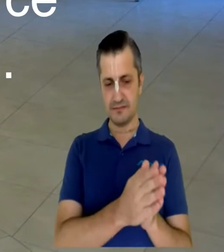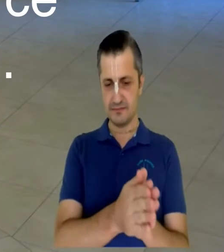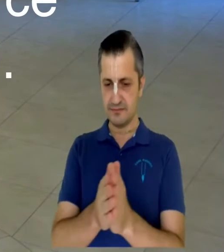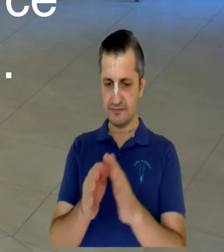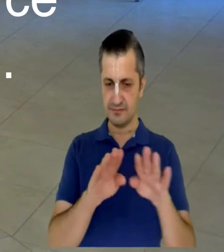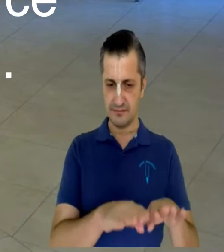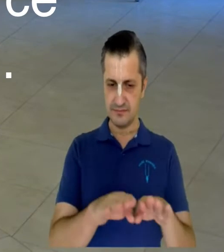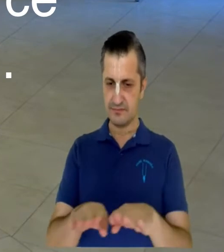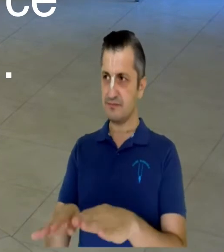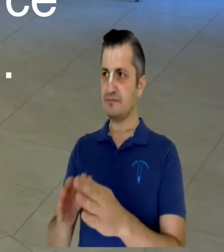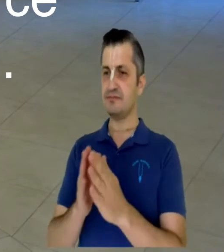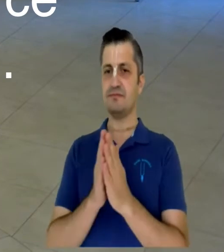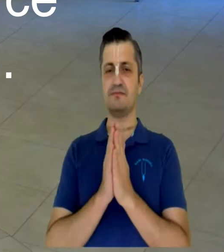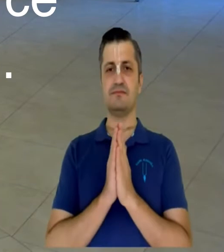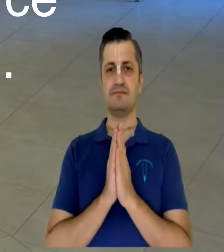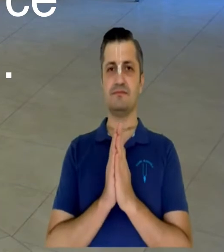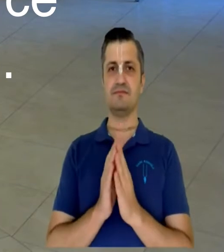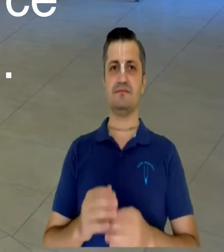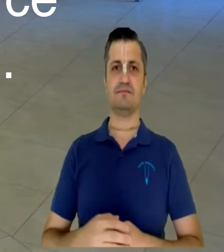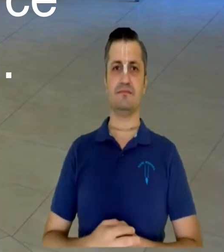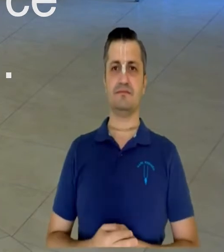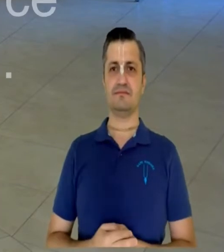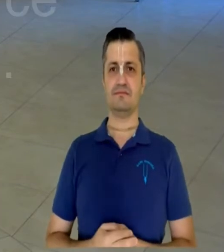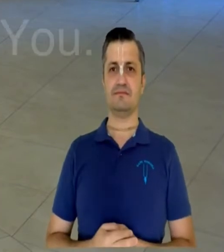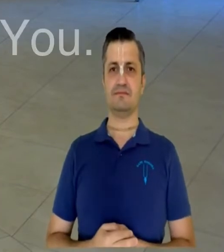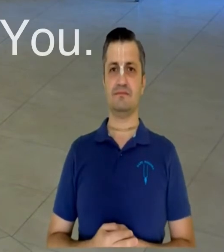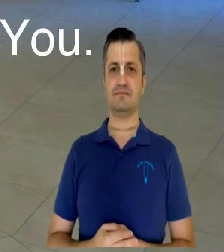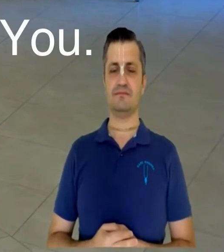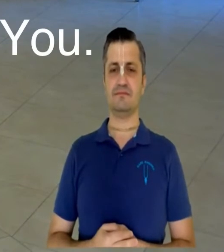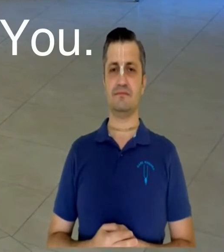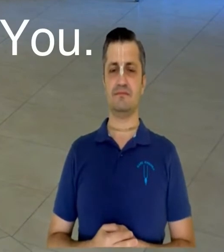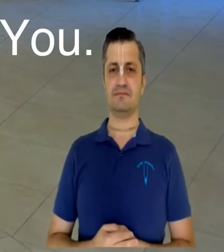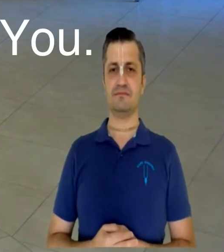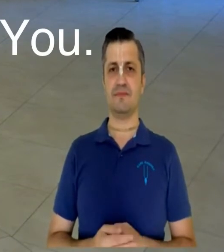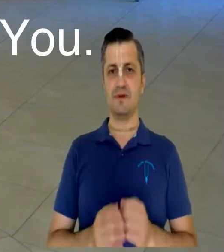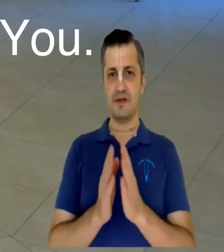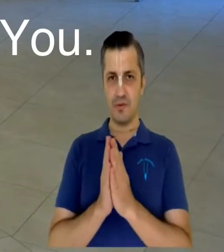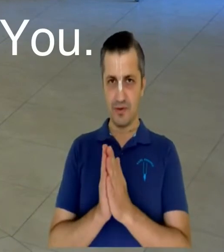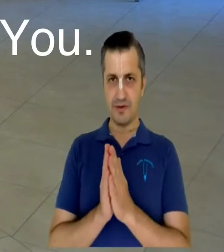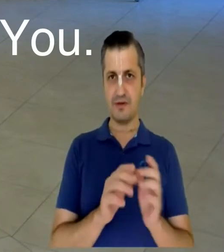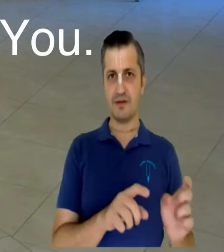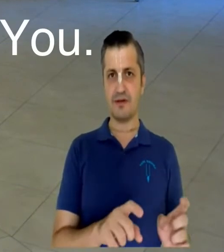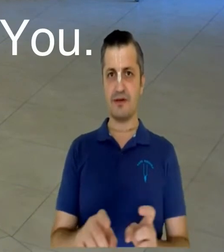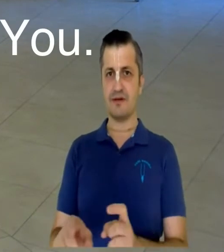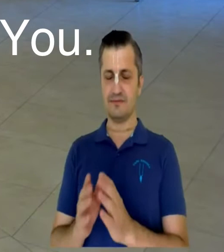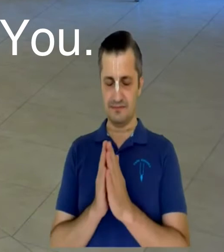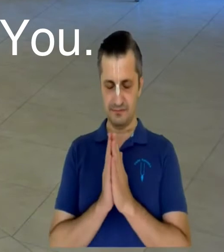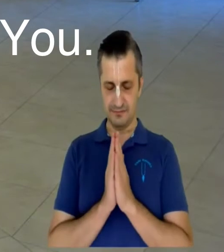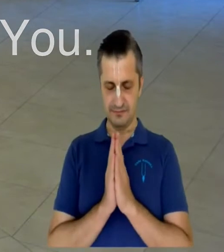Hey Krishna Karuna Sindhu Dina Bandhu Jagatpate Gopesha Gopika Kanta Radha